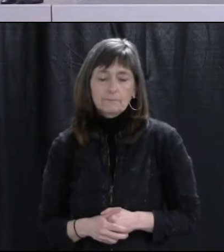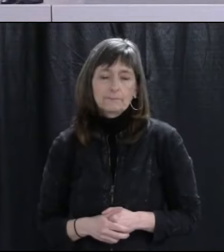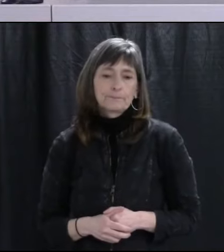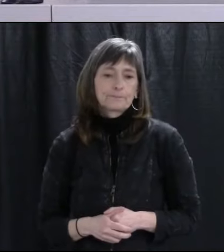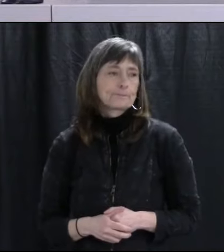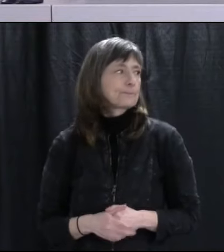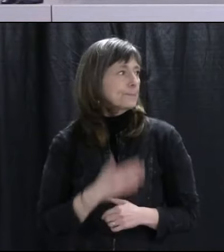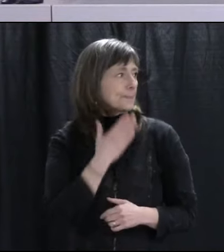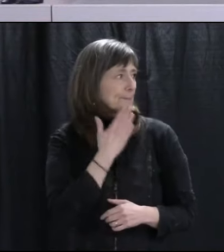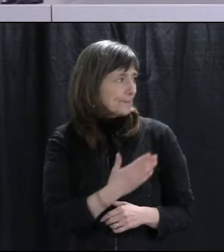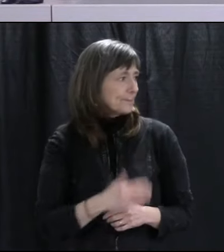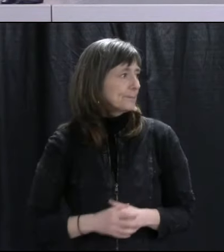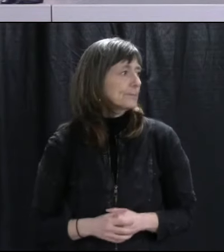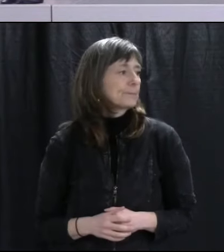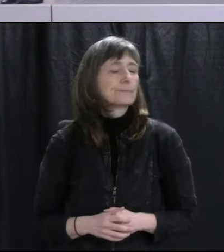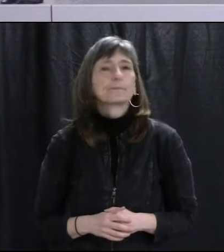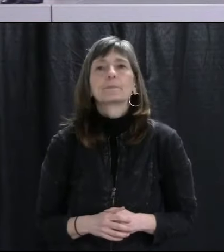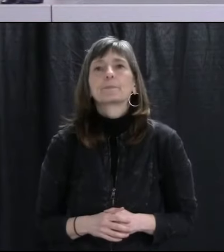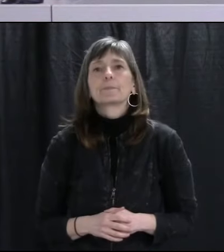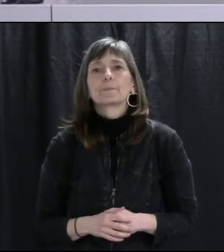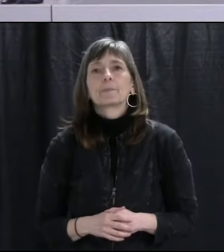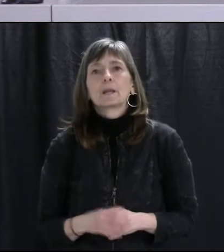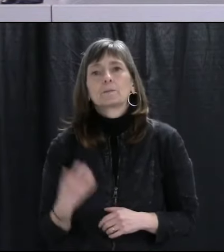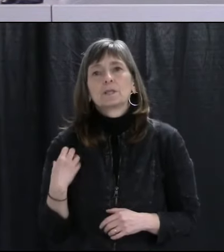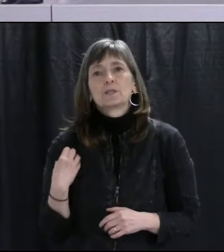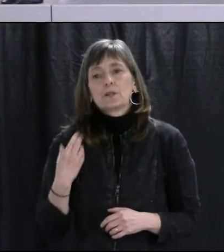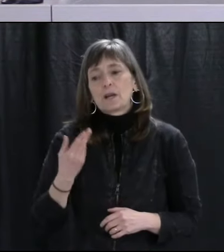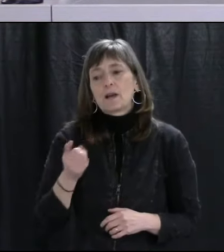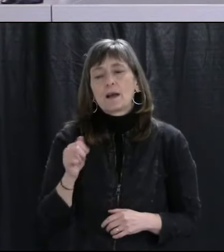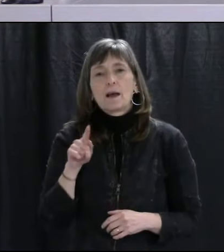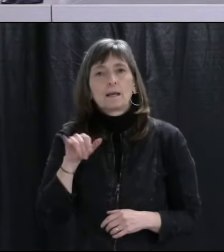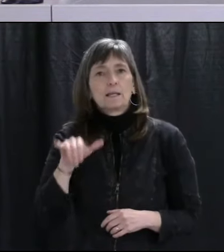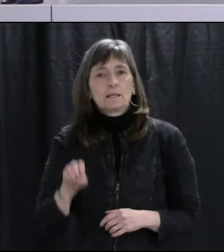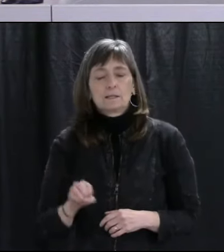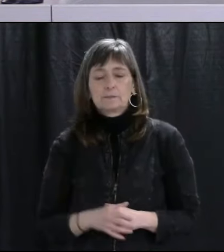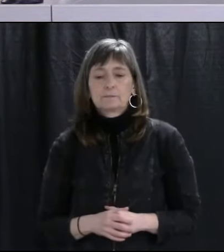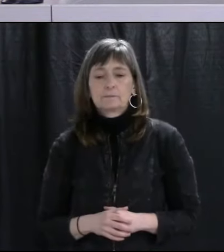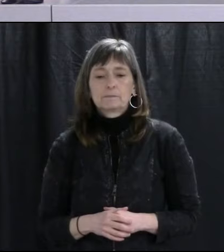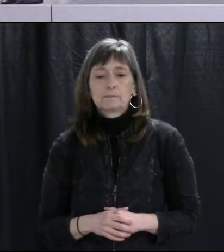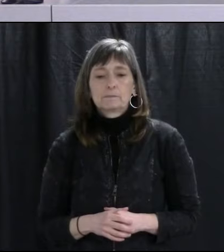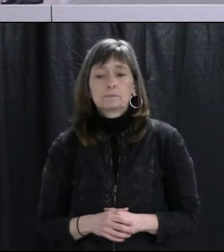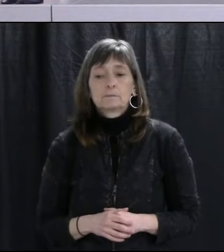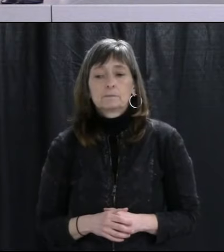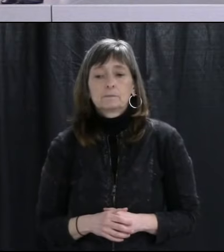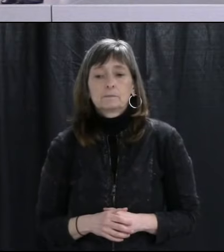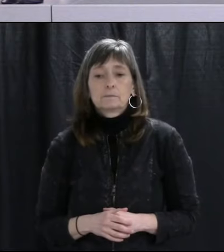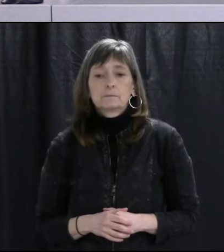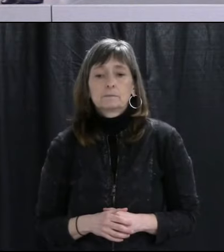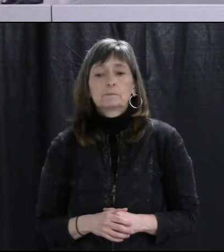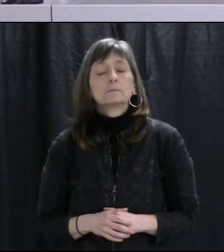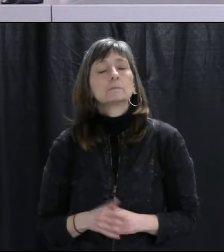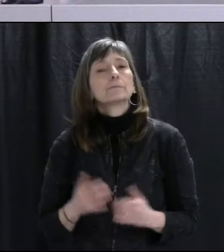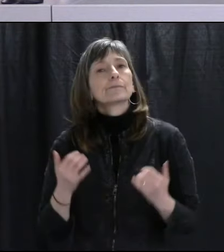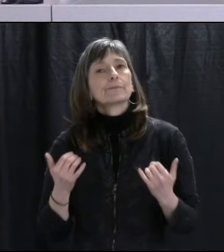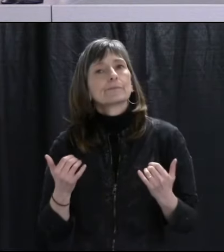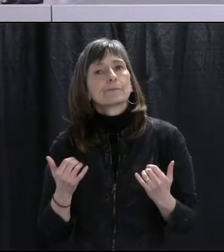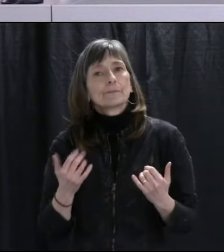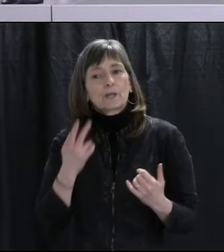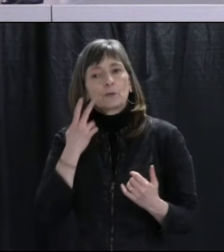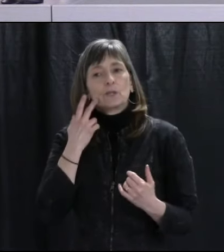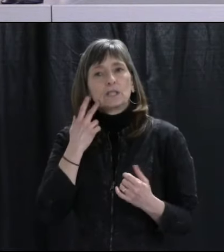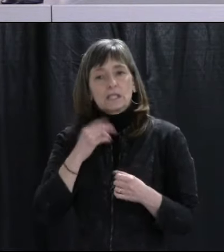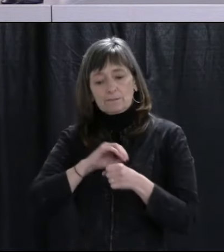Dr. Hagee. Thank you very much, Premier. We're seeing the impact on our